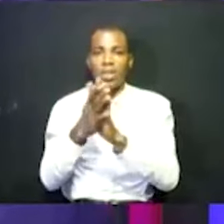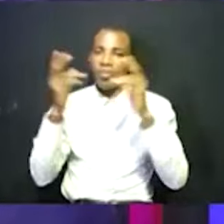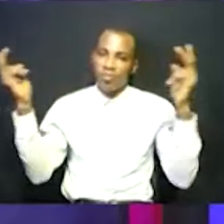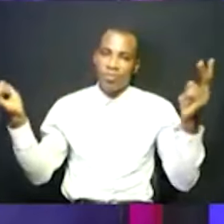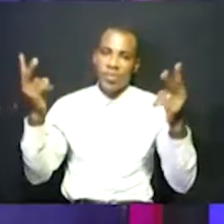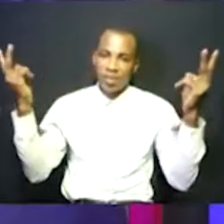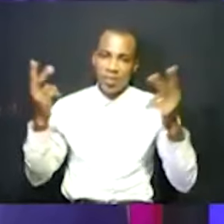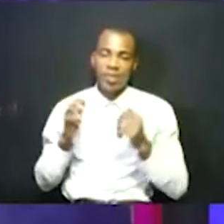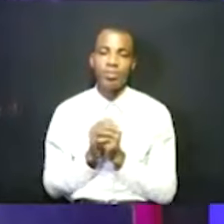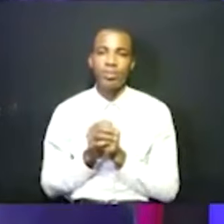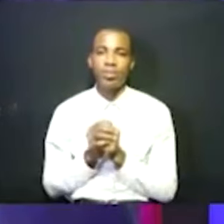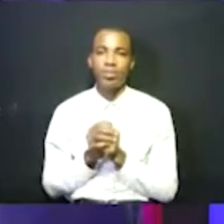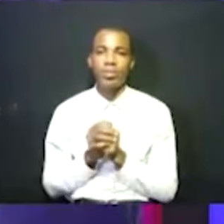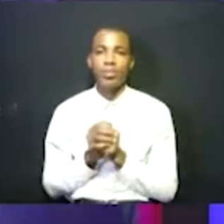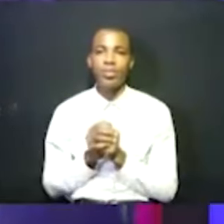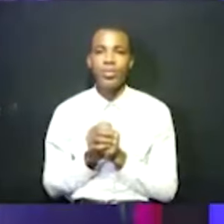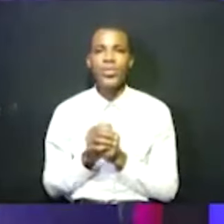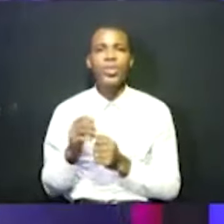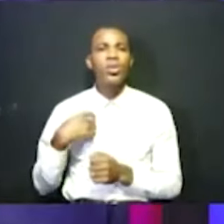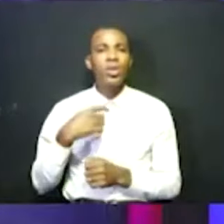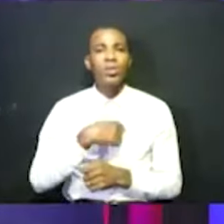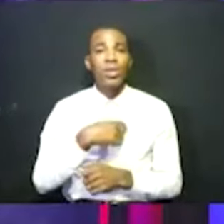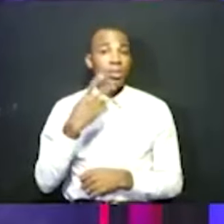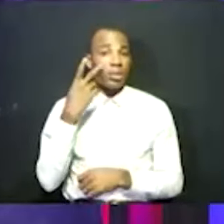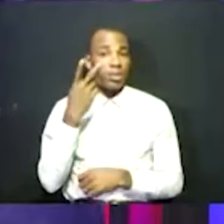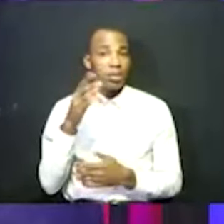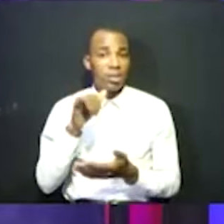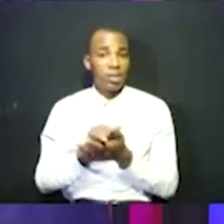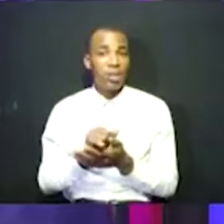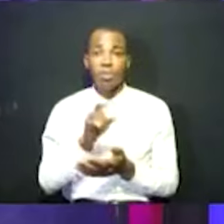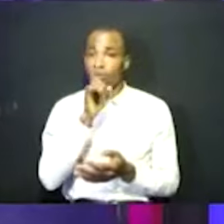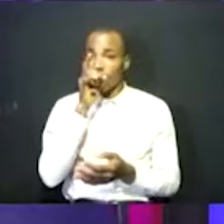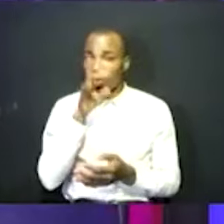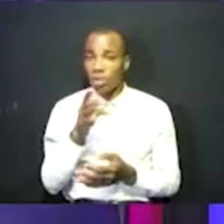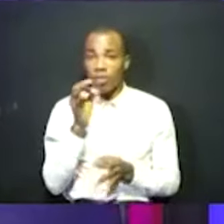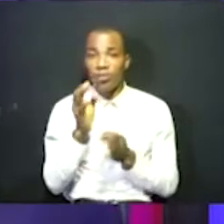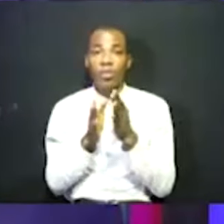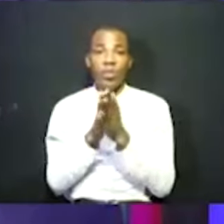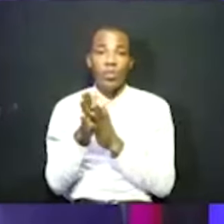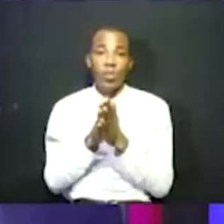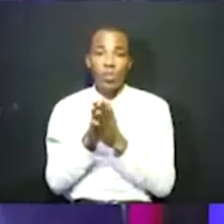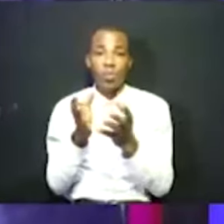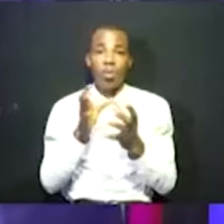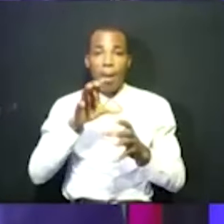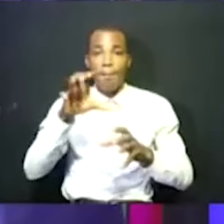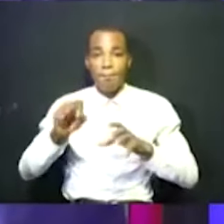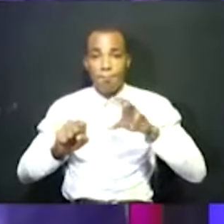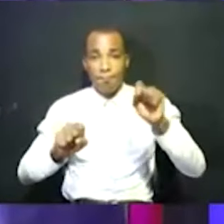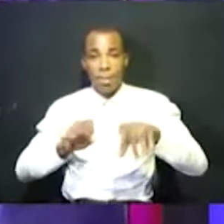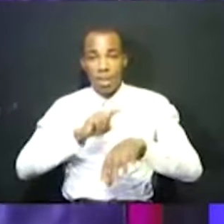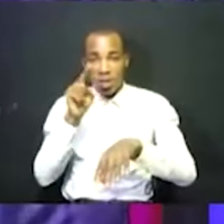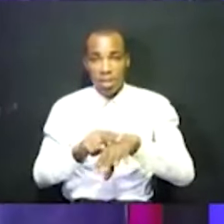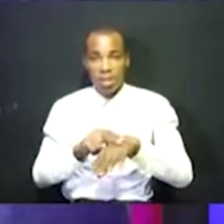We have seen that if you really want to possess the nations, then let us target the homes.